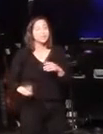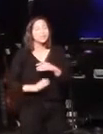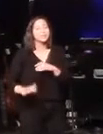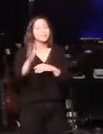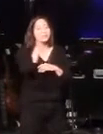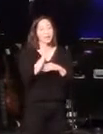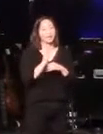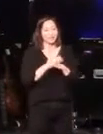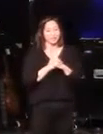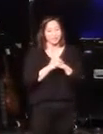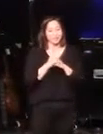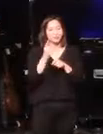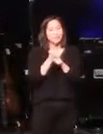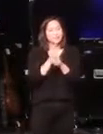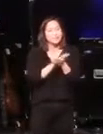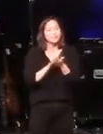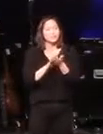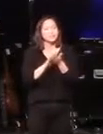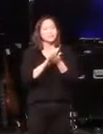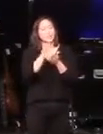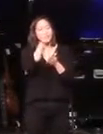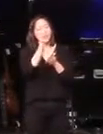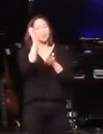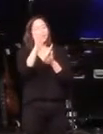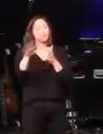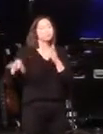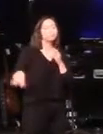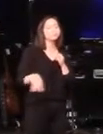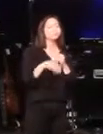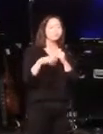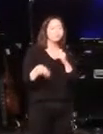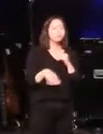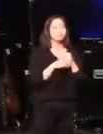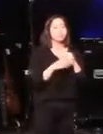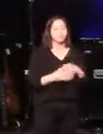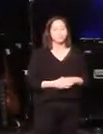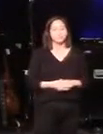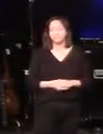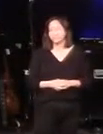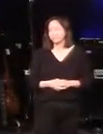to you. Let me give you a picture of this.